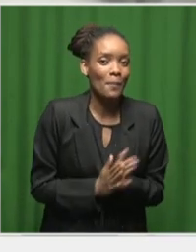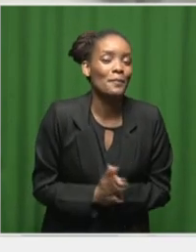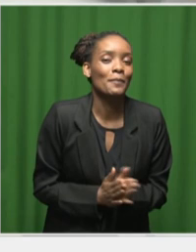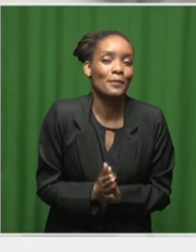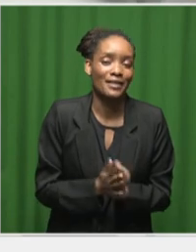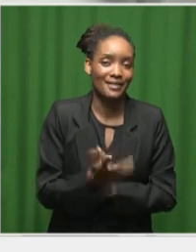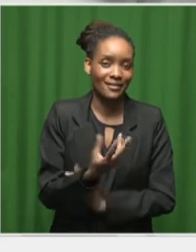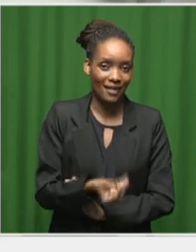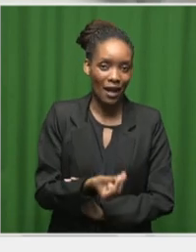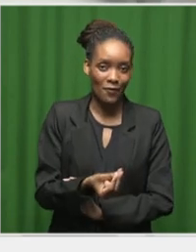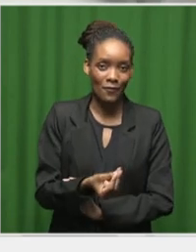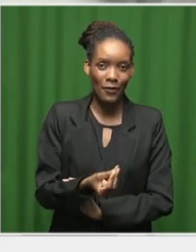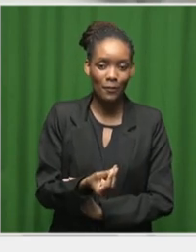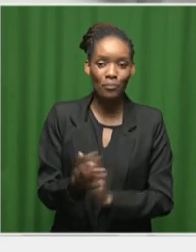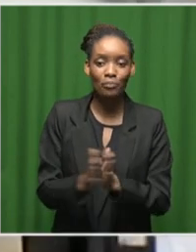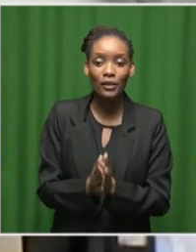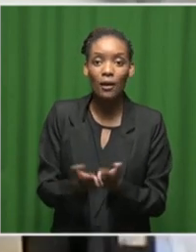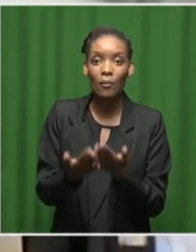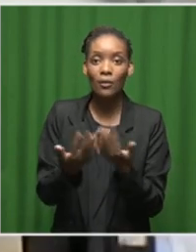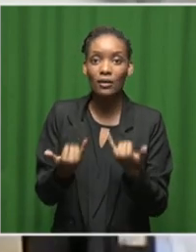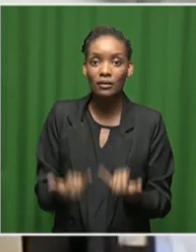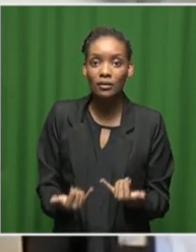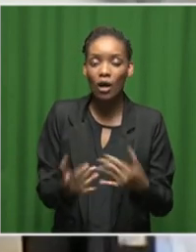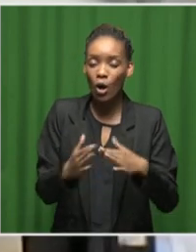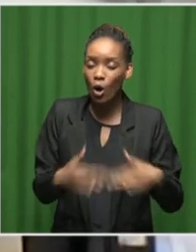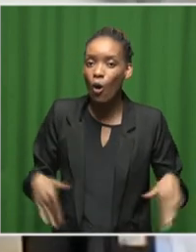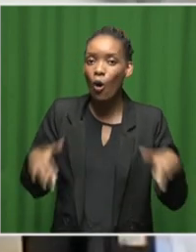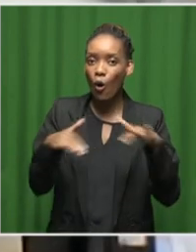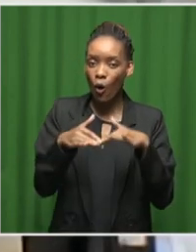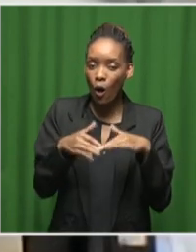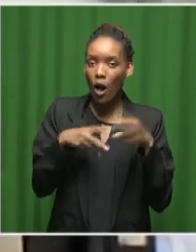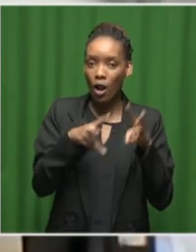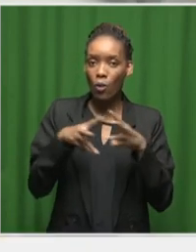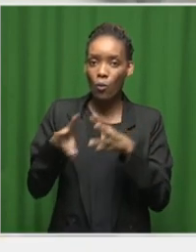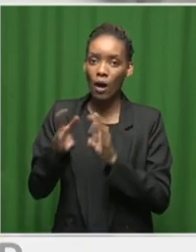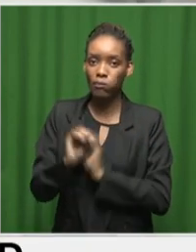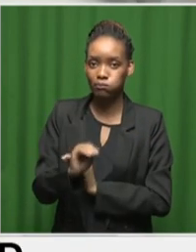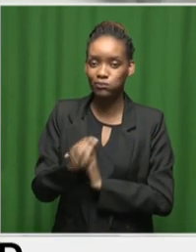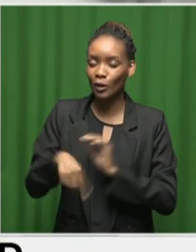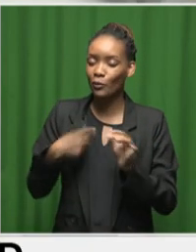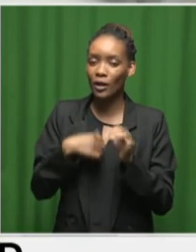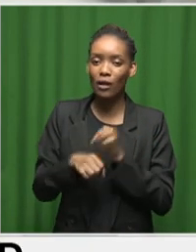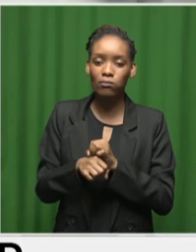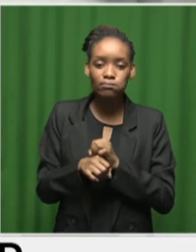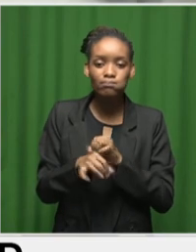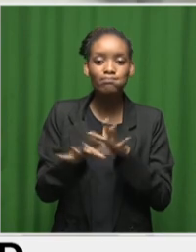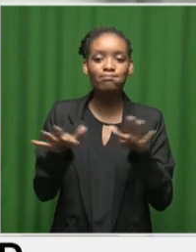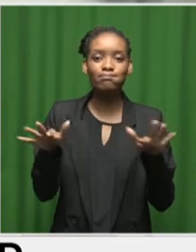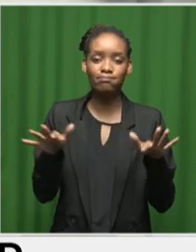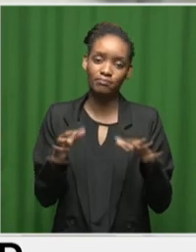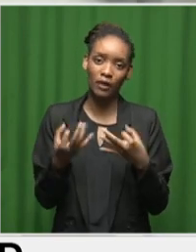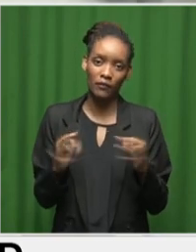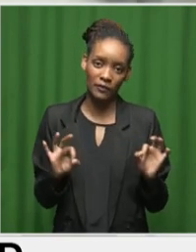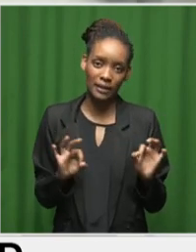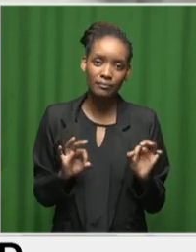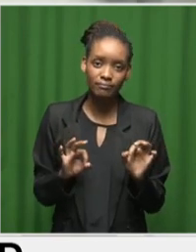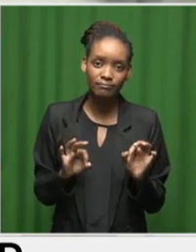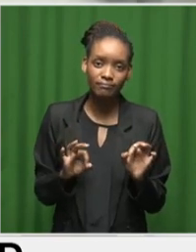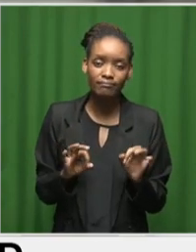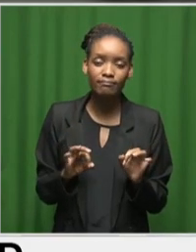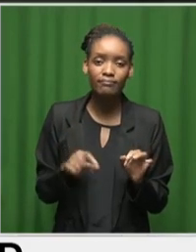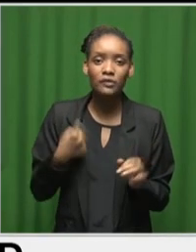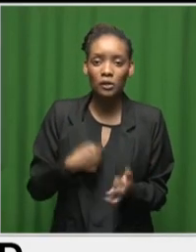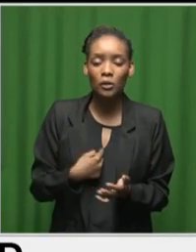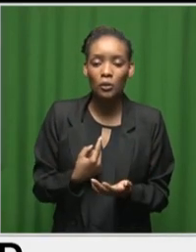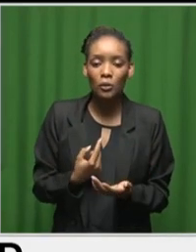And because the book is now available in all formats, we're distributing it as widely as possible for free so that You know, we